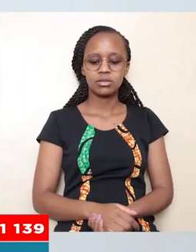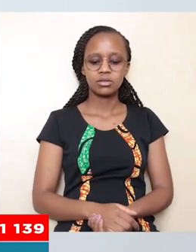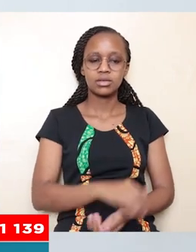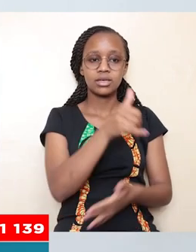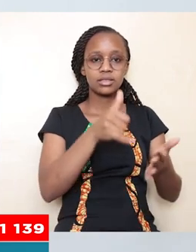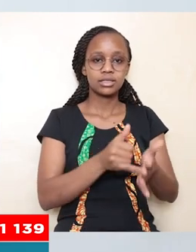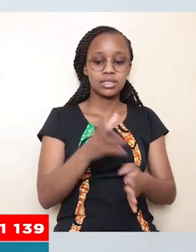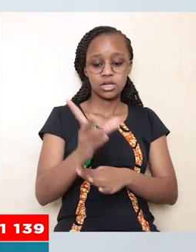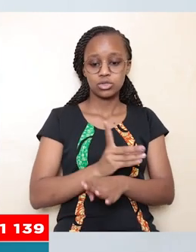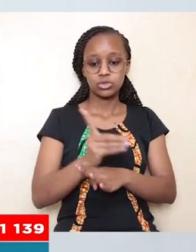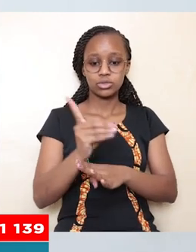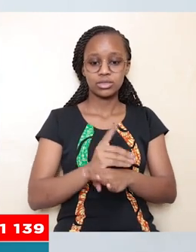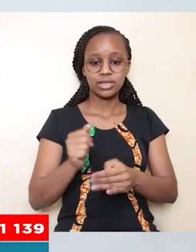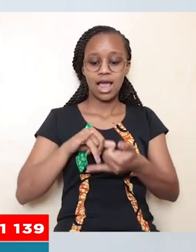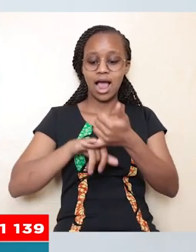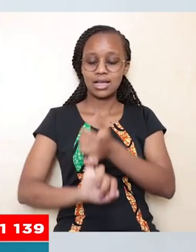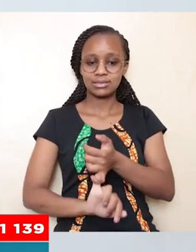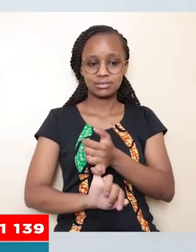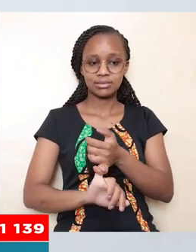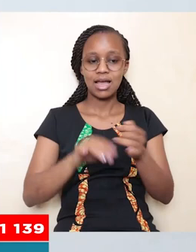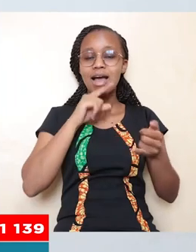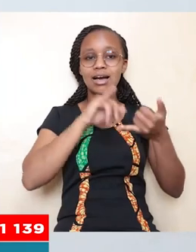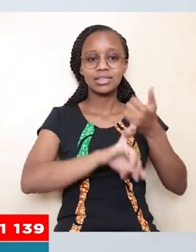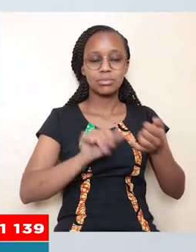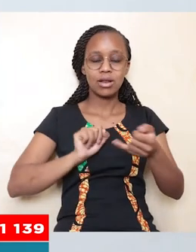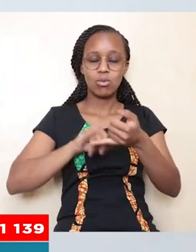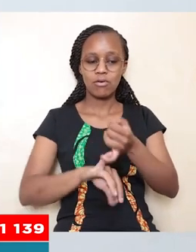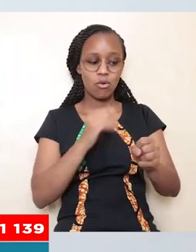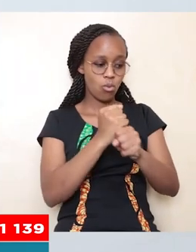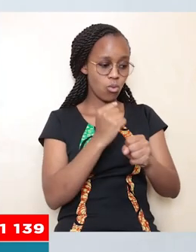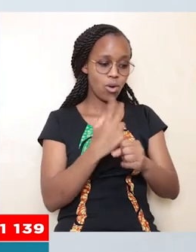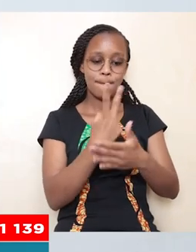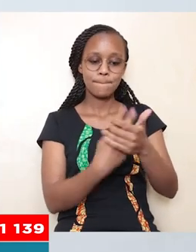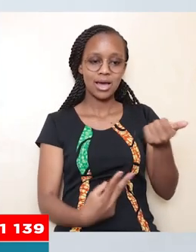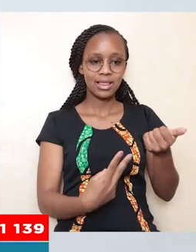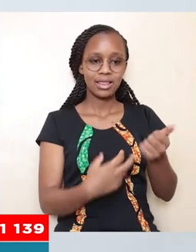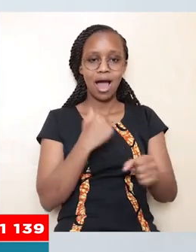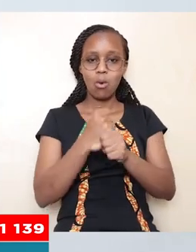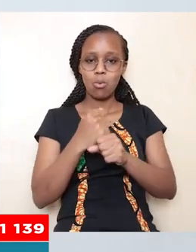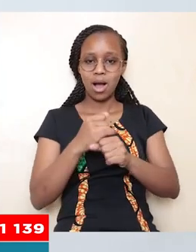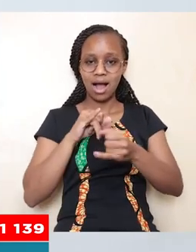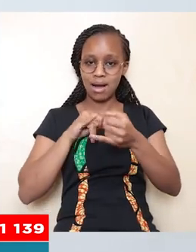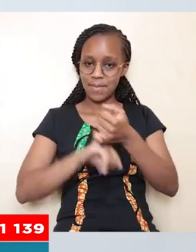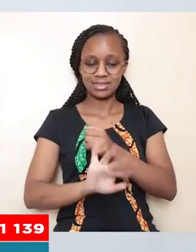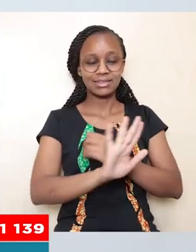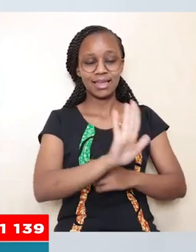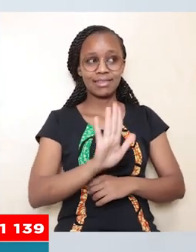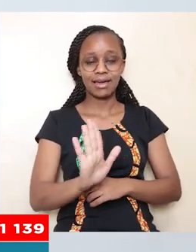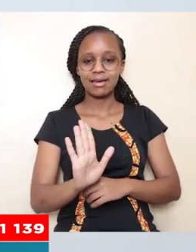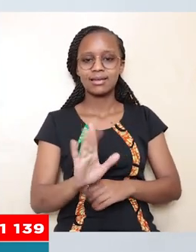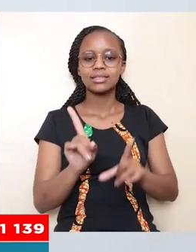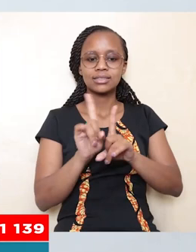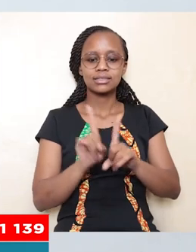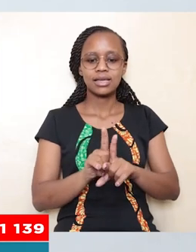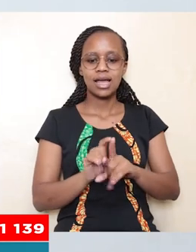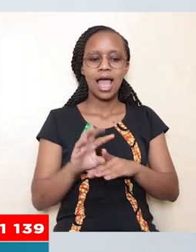It is the duty of the husband and wife to both work for their marriage. And here we say, and I would want to be